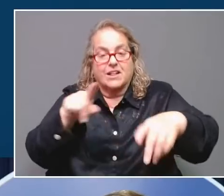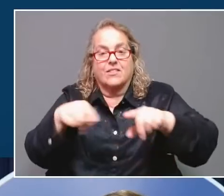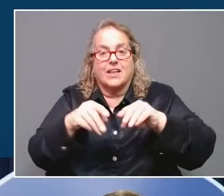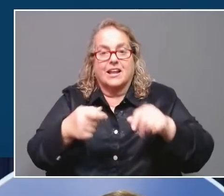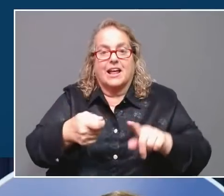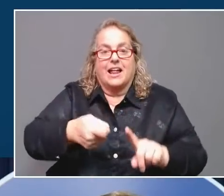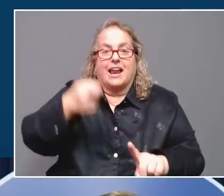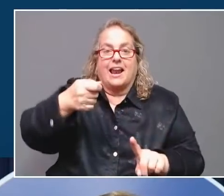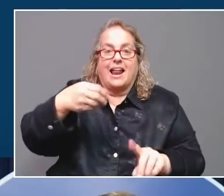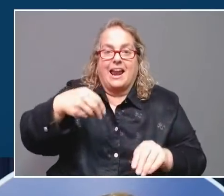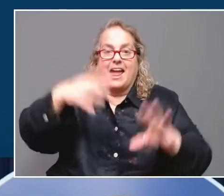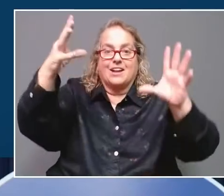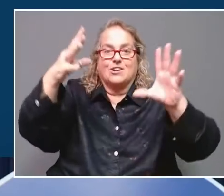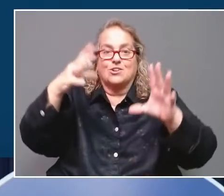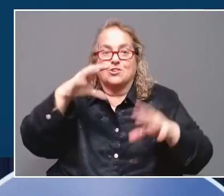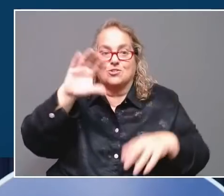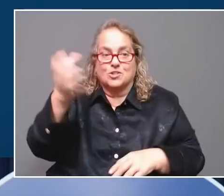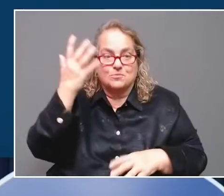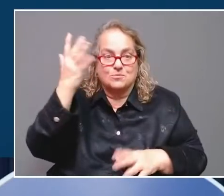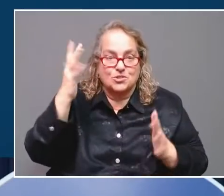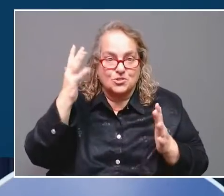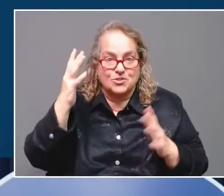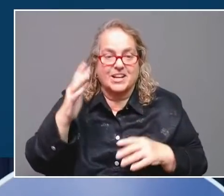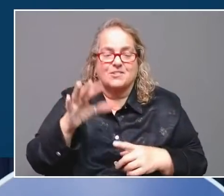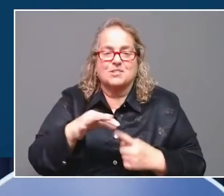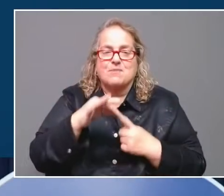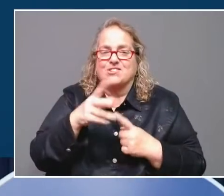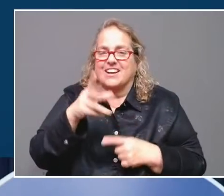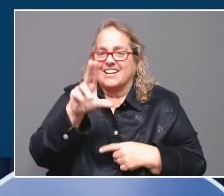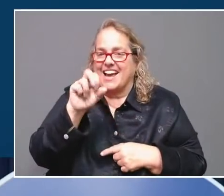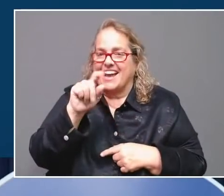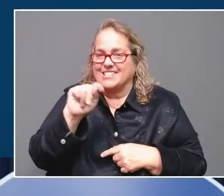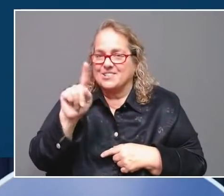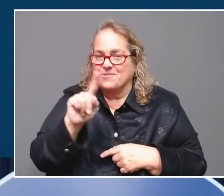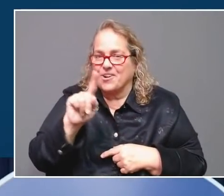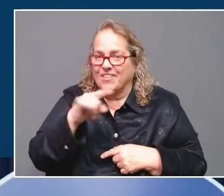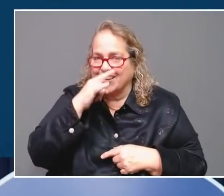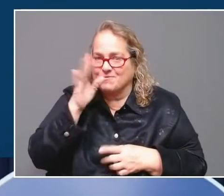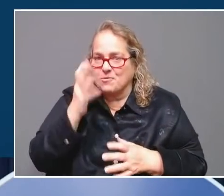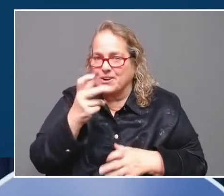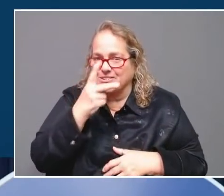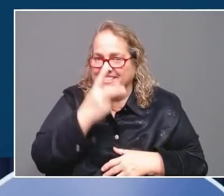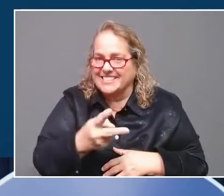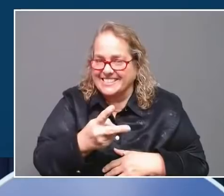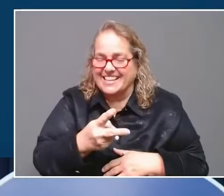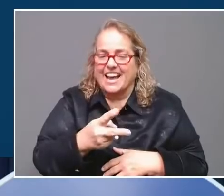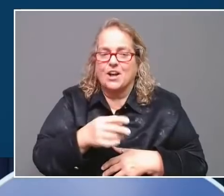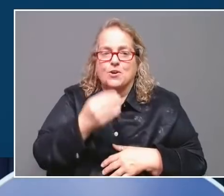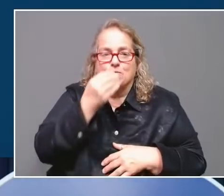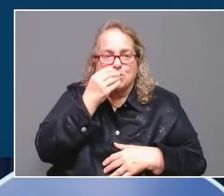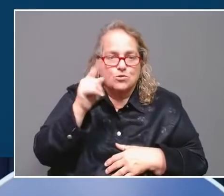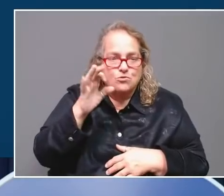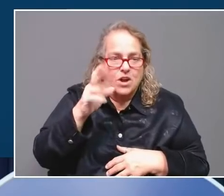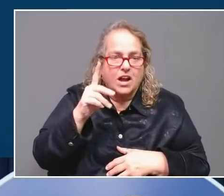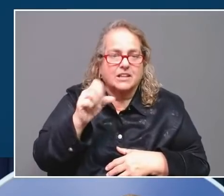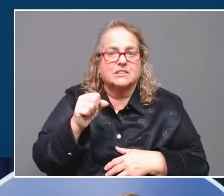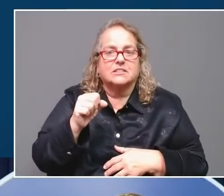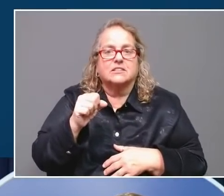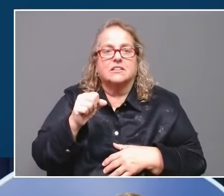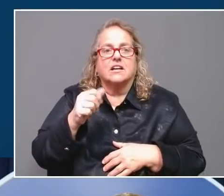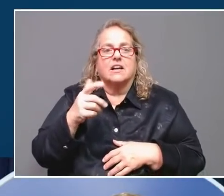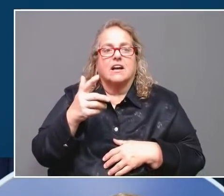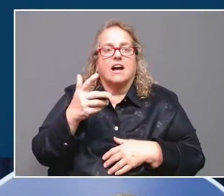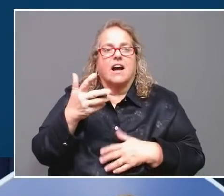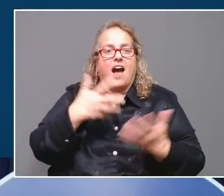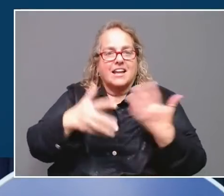sure there'll be a special guest that the kids will want to see. There'll be food trucks, holiday games, crafts, and so much more for